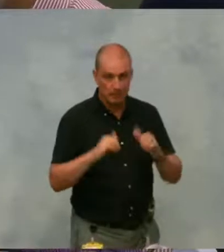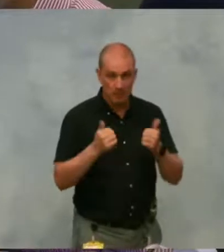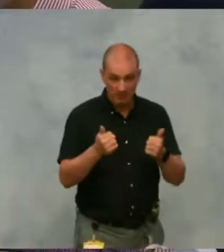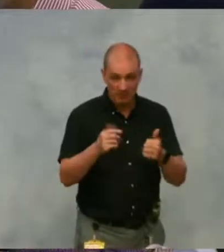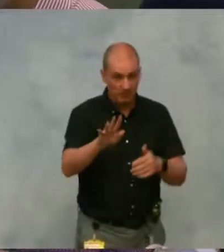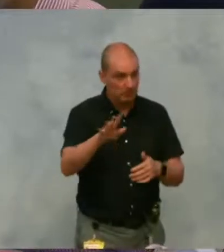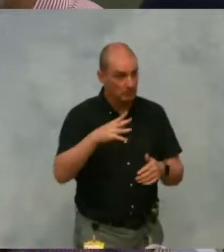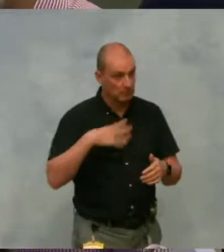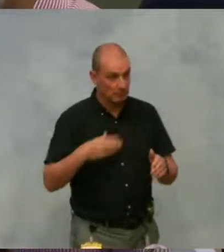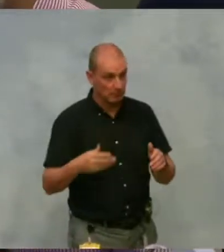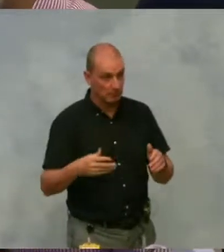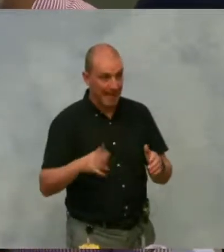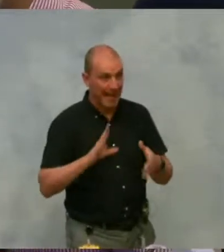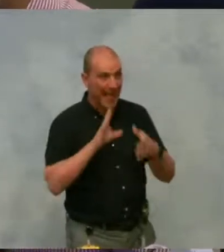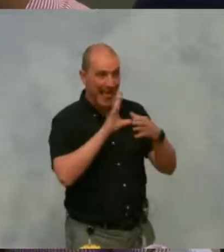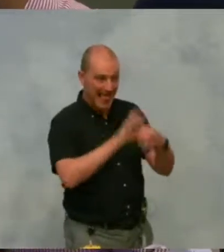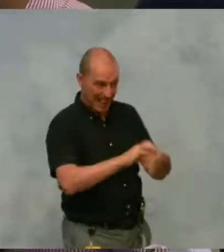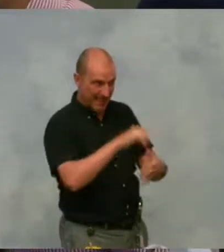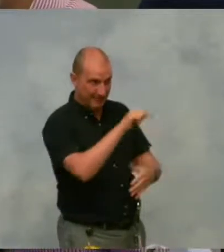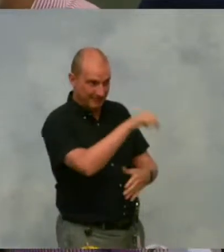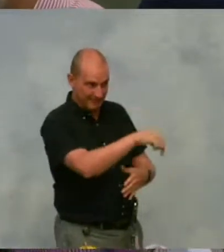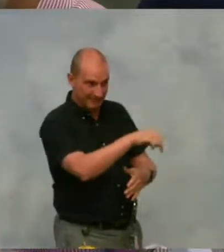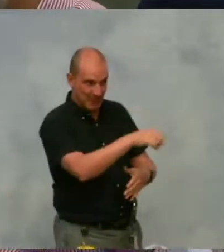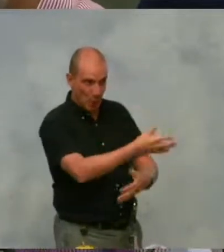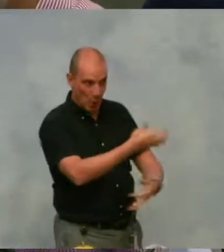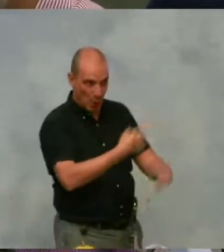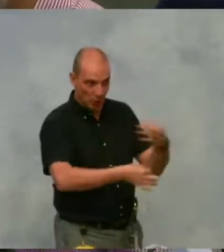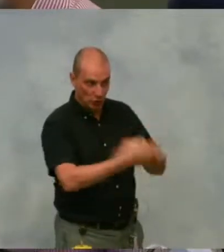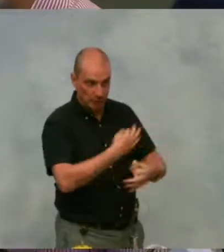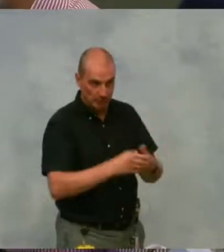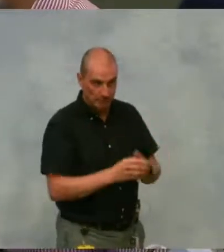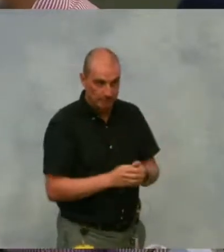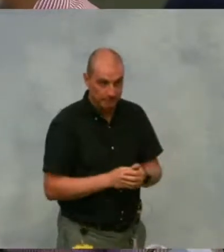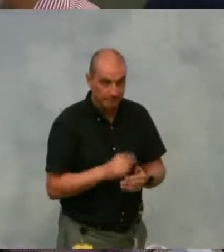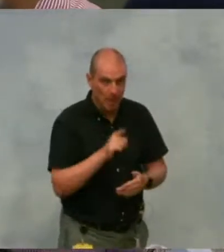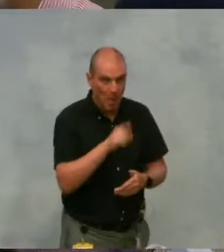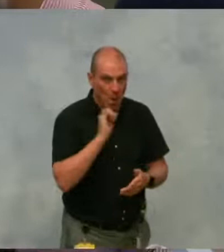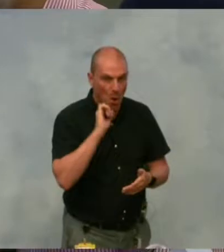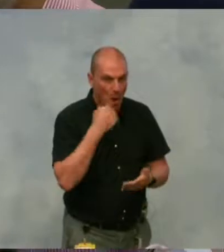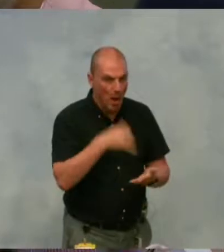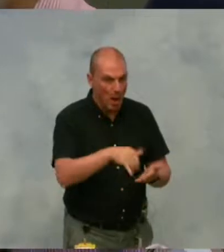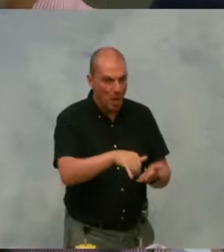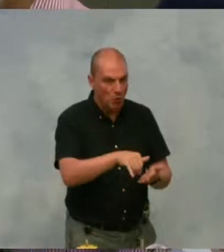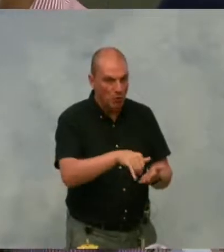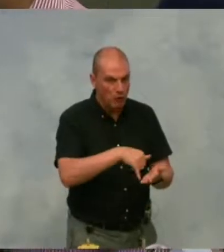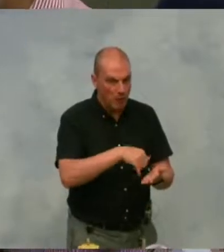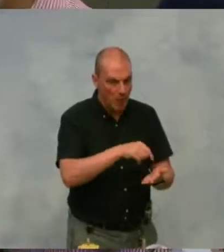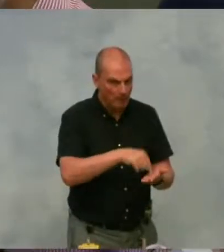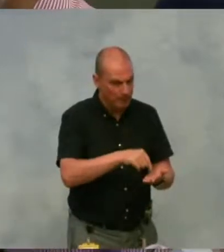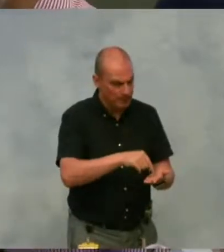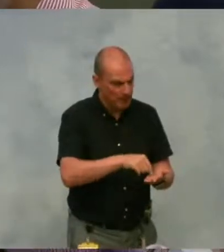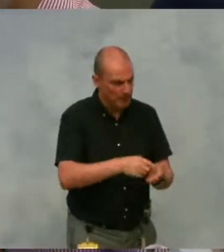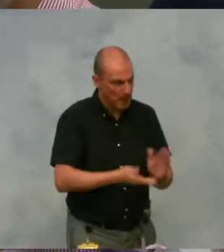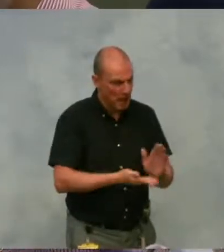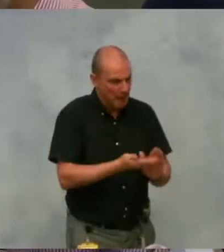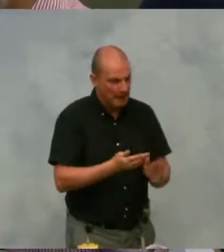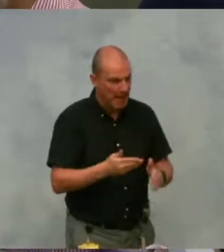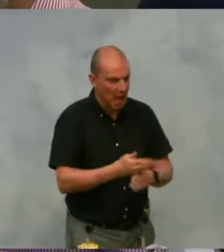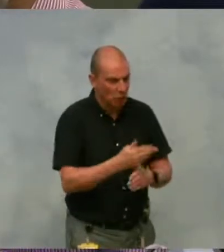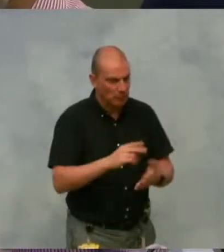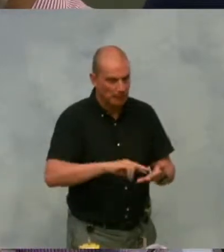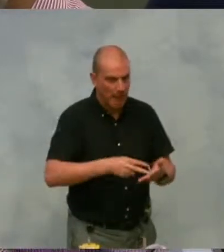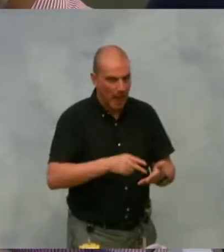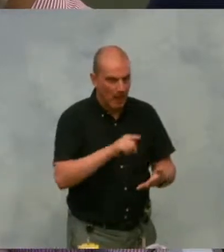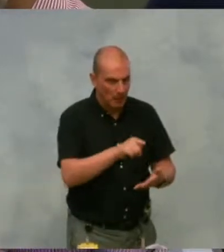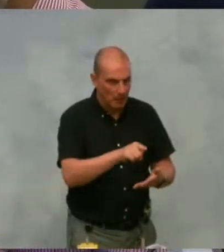question and the response of officer, would we get the report back on the update on action plans back to this committee, please?